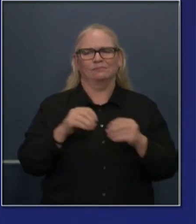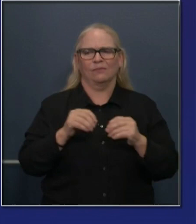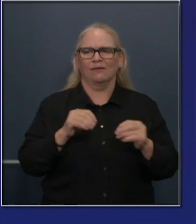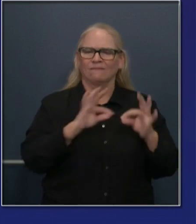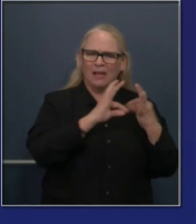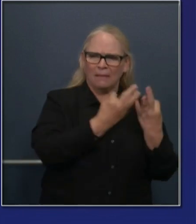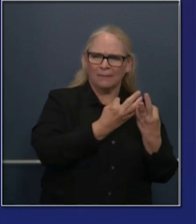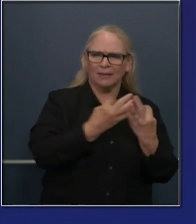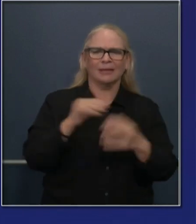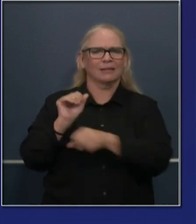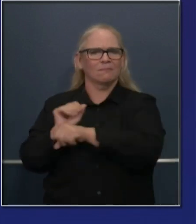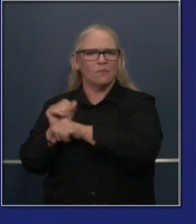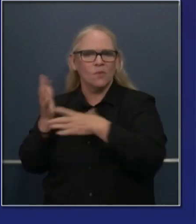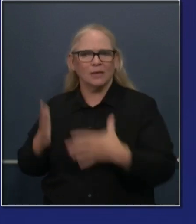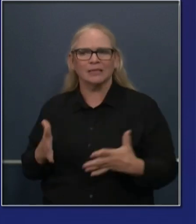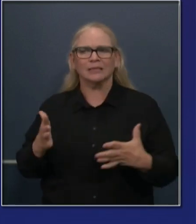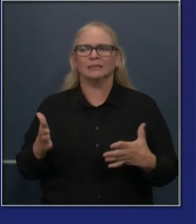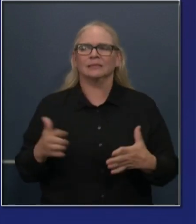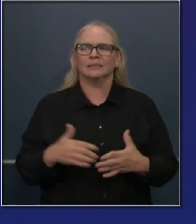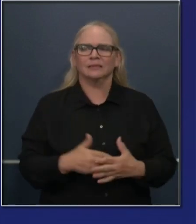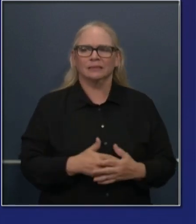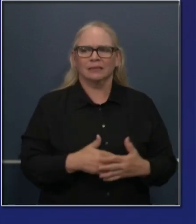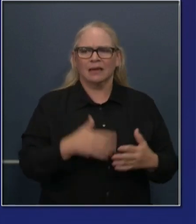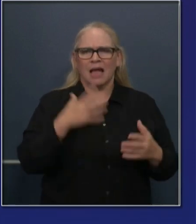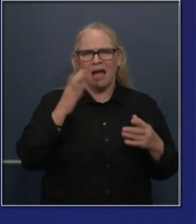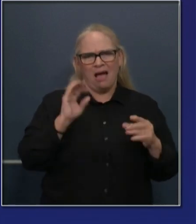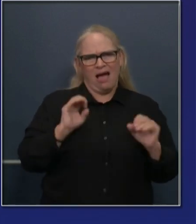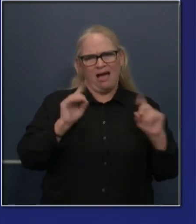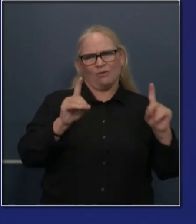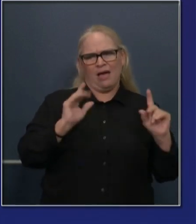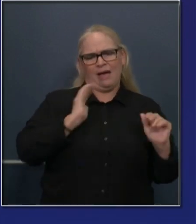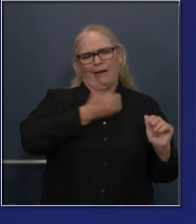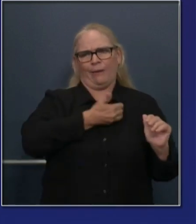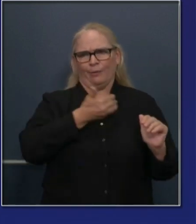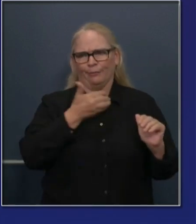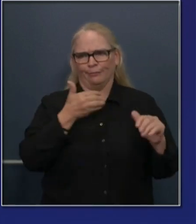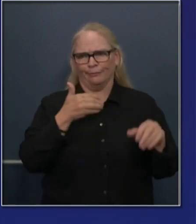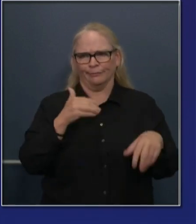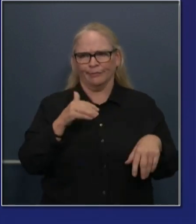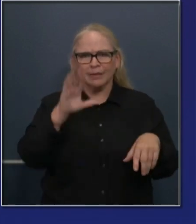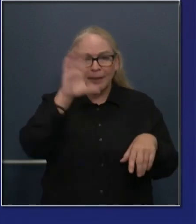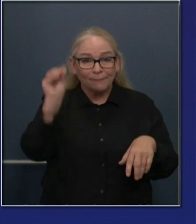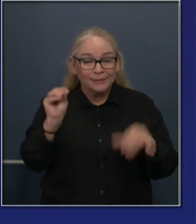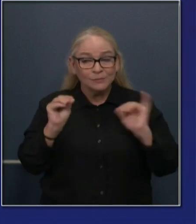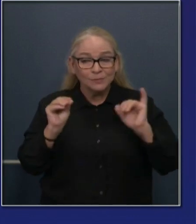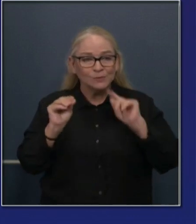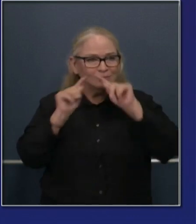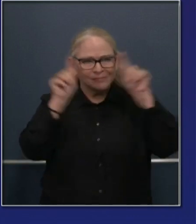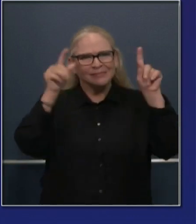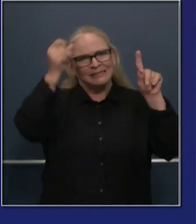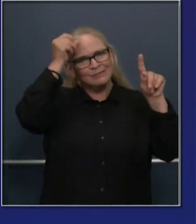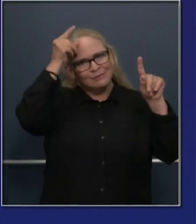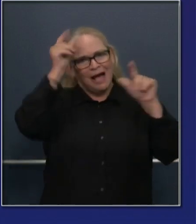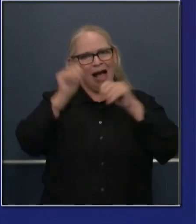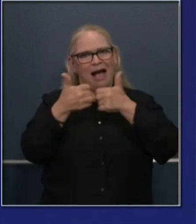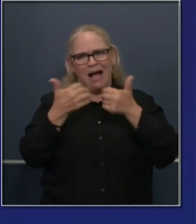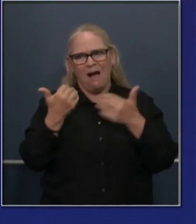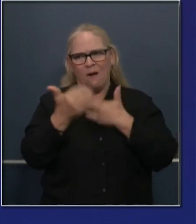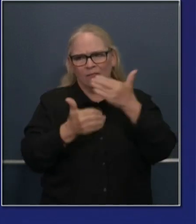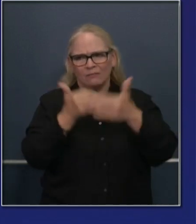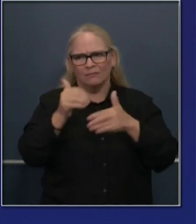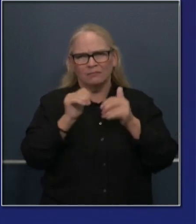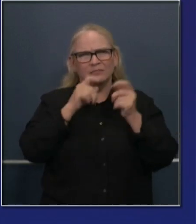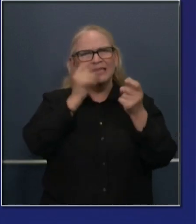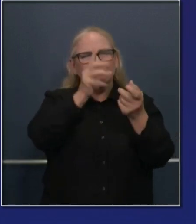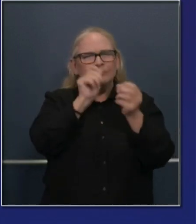employees, but also educating our incredible employers just on more details around the guidance